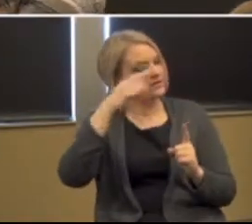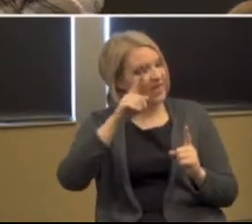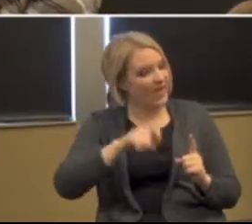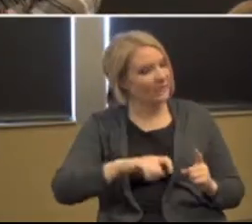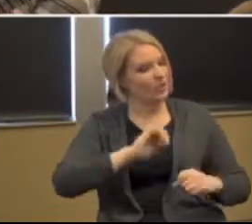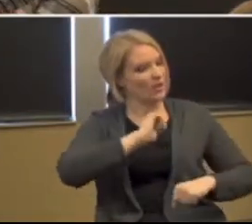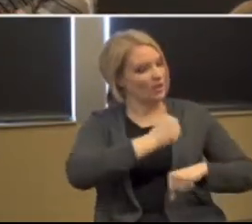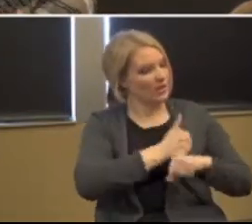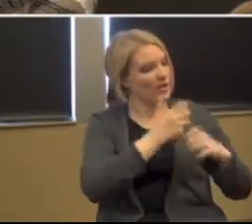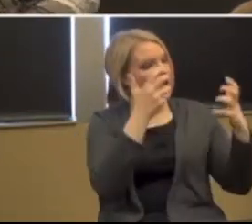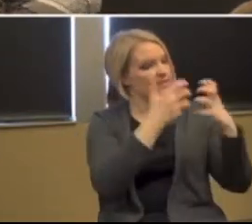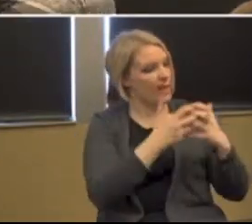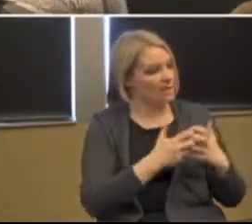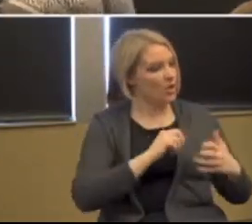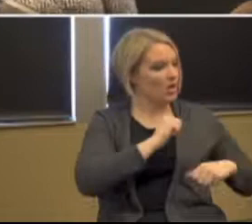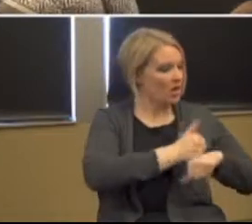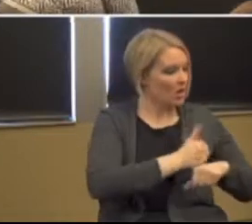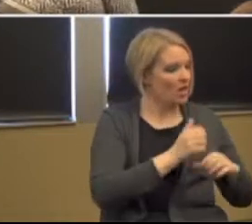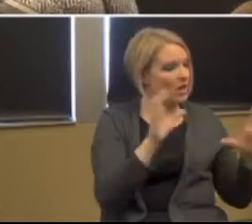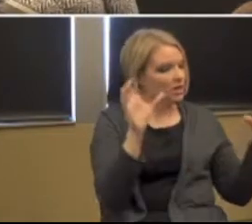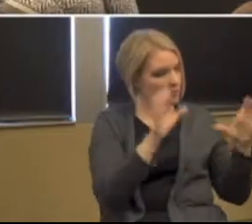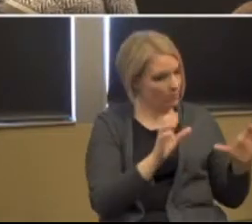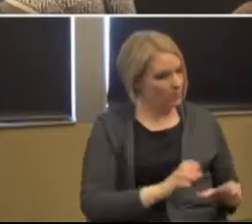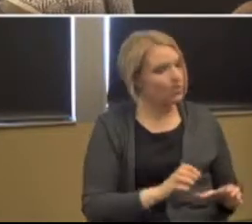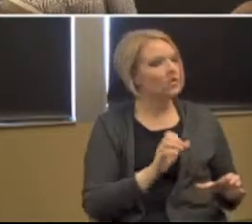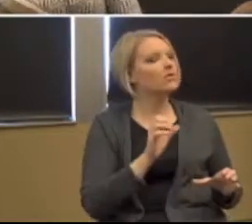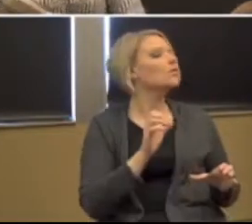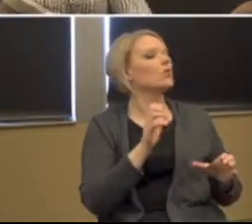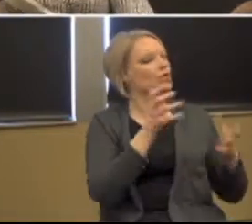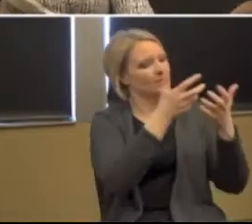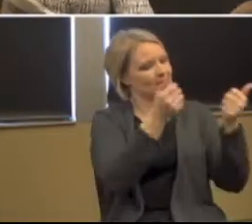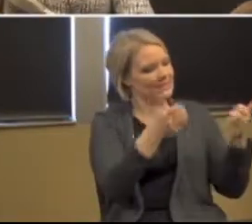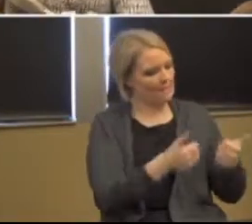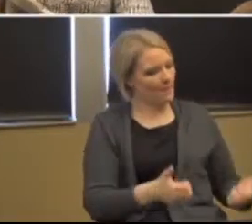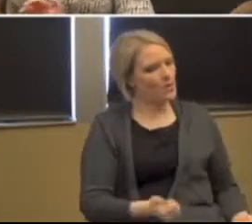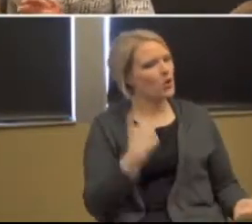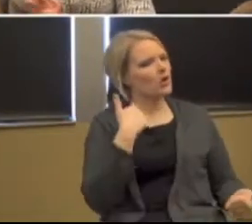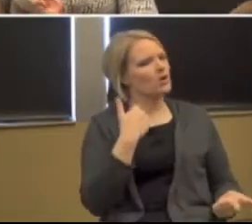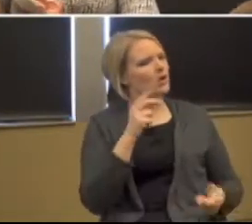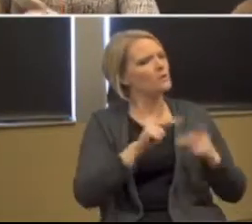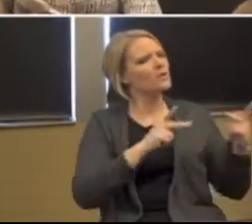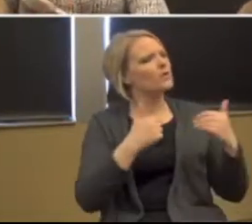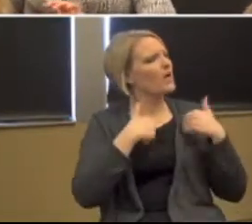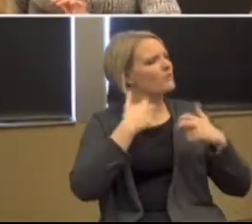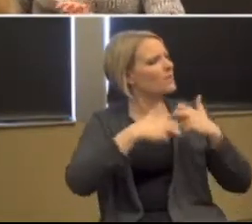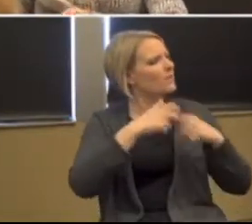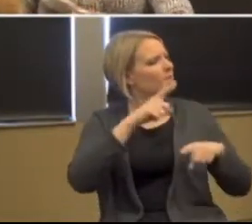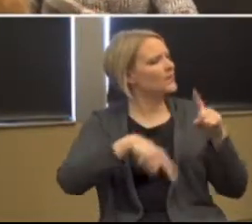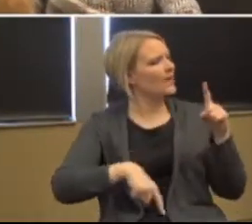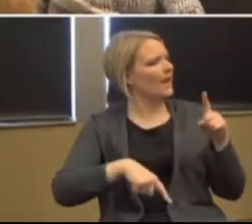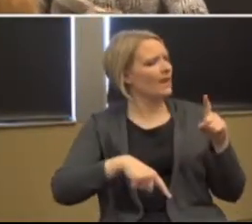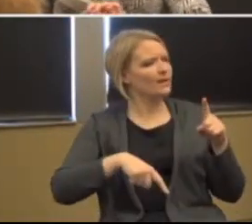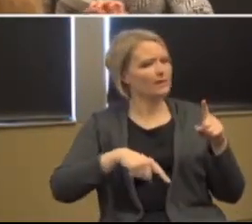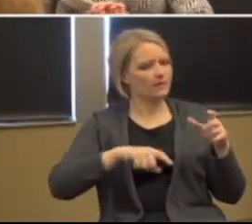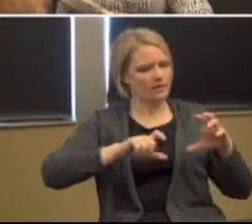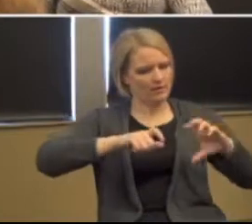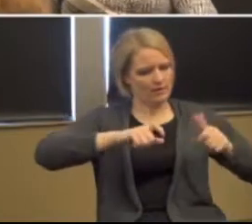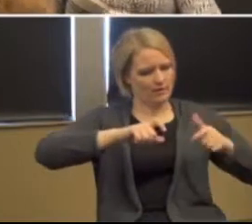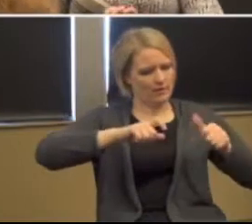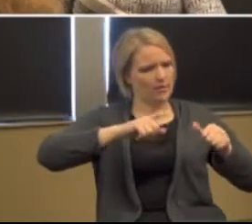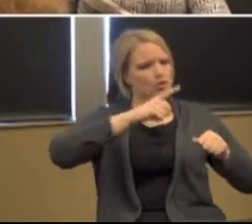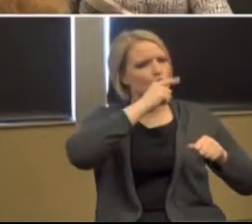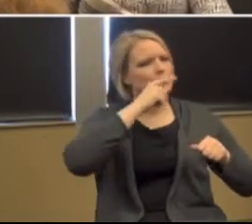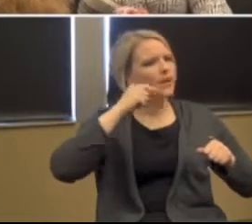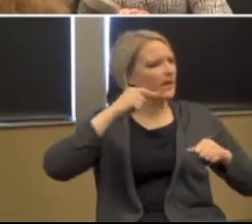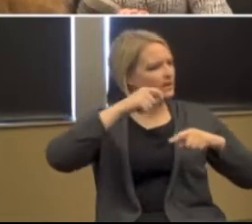assembly or disassembly, that's an important task to do. Or even if they struggle opening their tooth paste. I mean, there's so